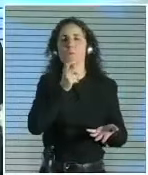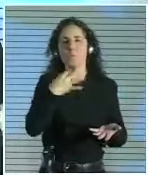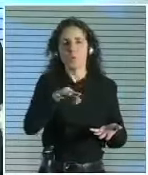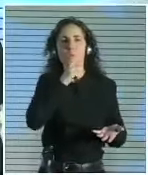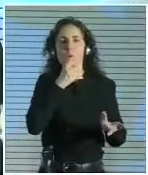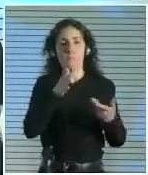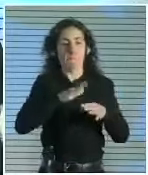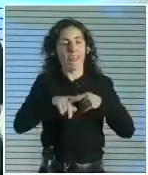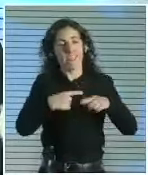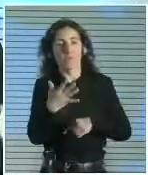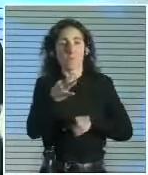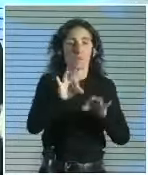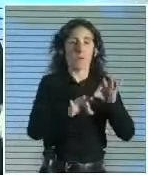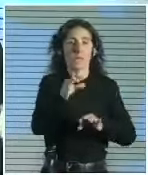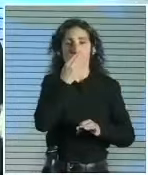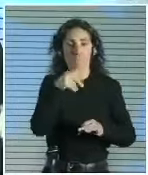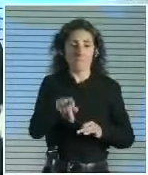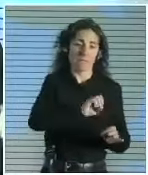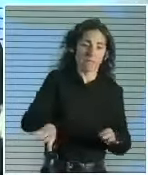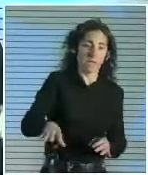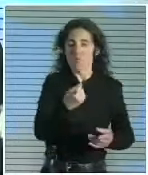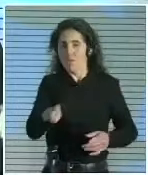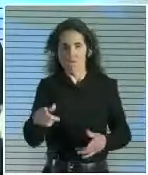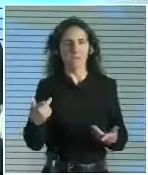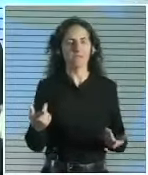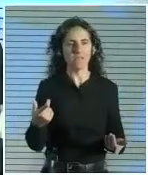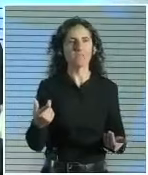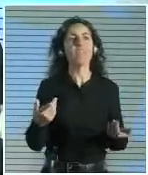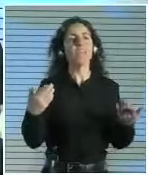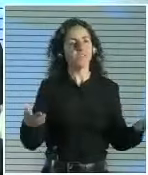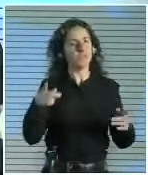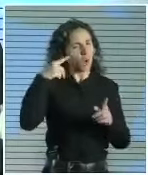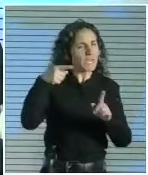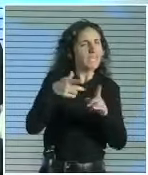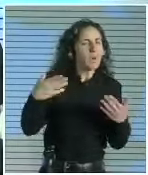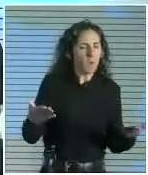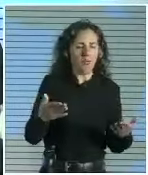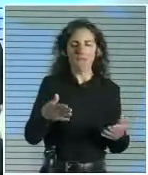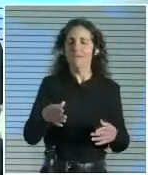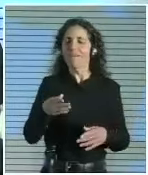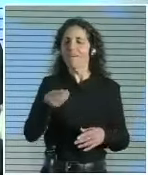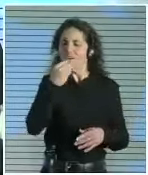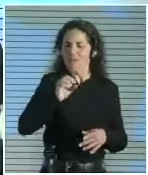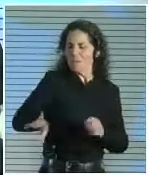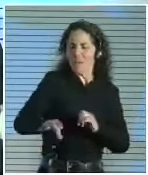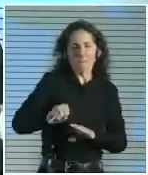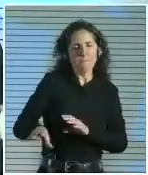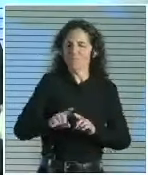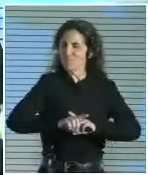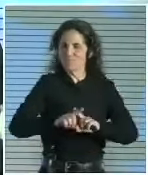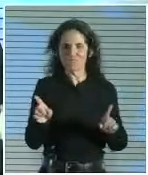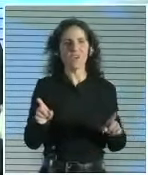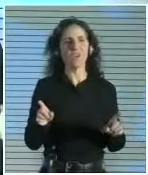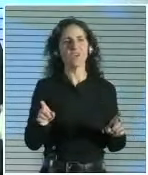also with a top priority on preventing food waste, but also with the understanding that very often in these complex systems, we can't avoid all food waste.